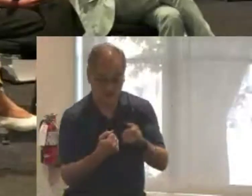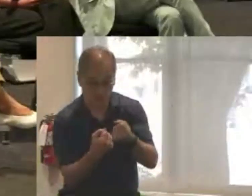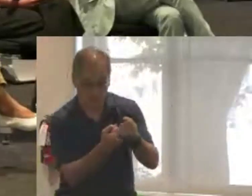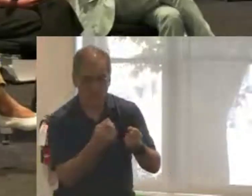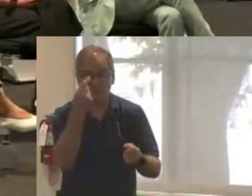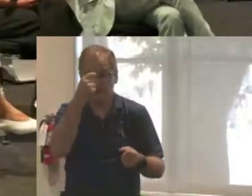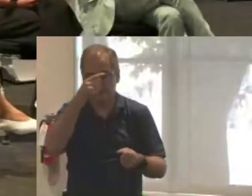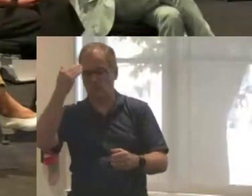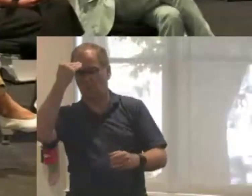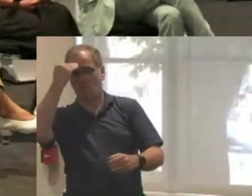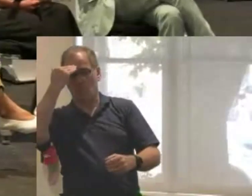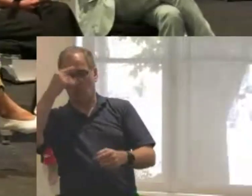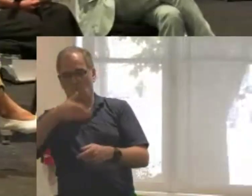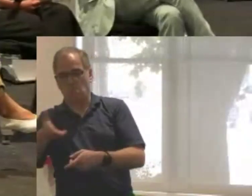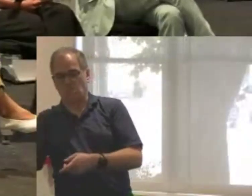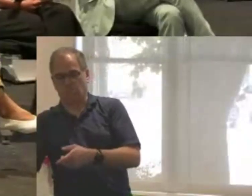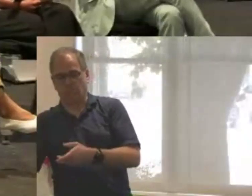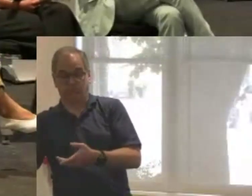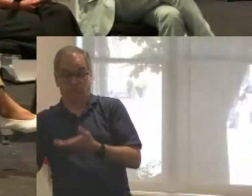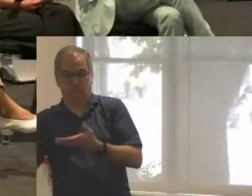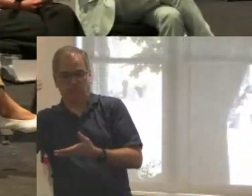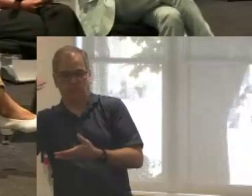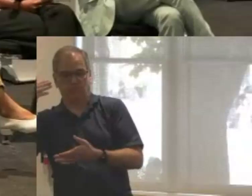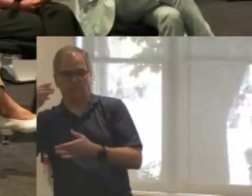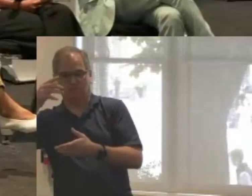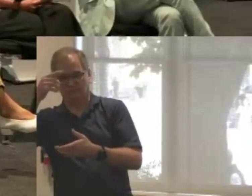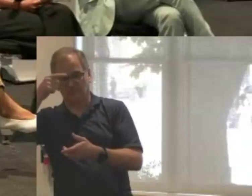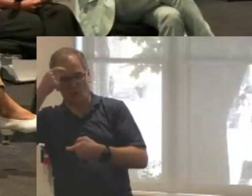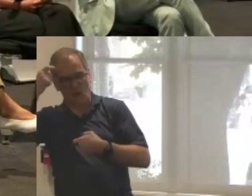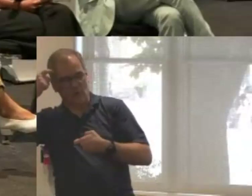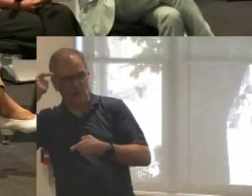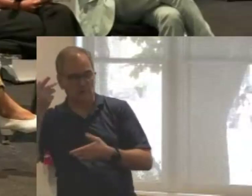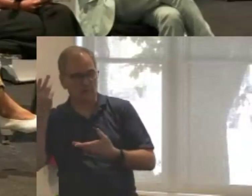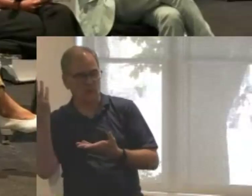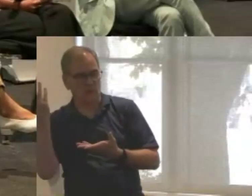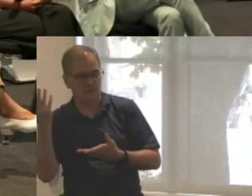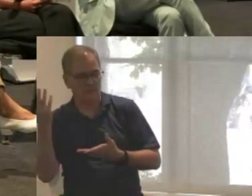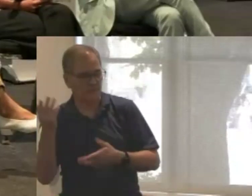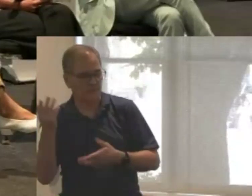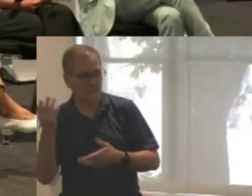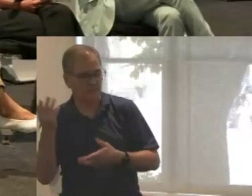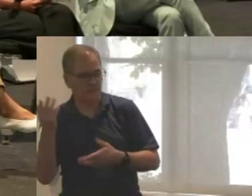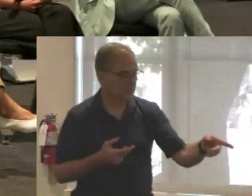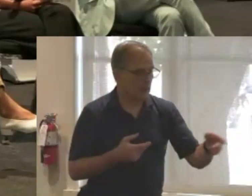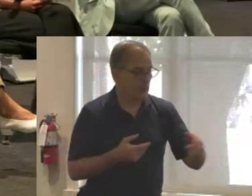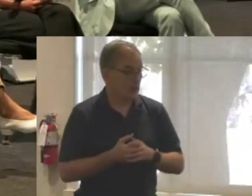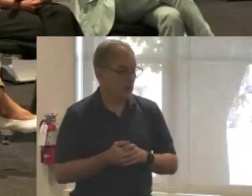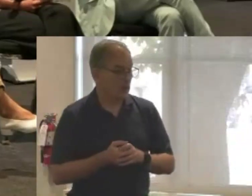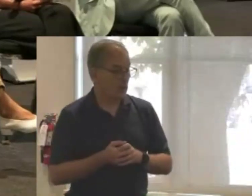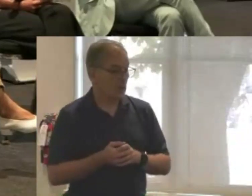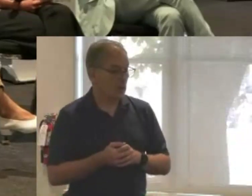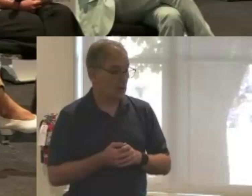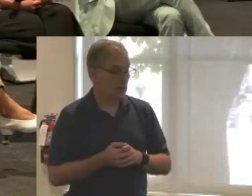So for the farm netting, sometimes the issues can be really complicated because we are an